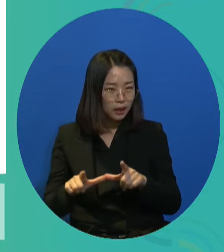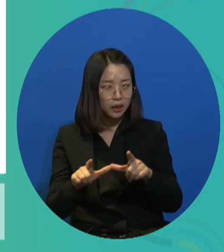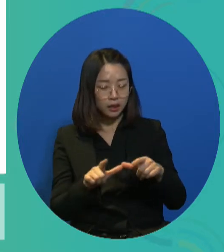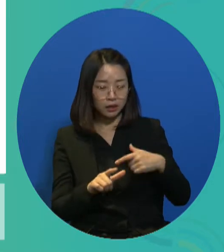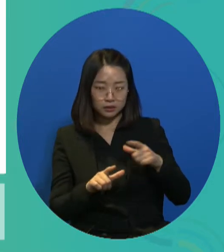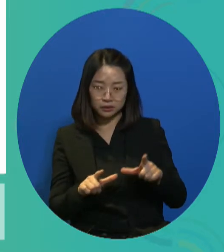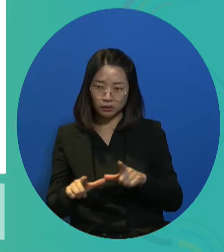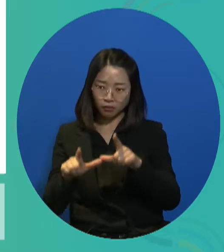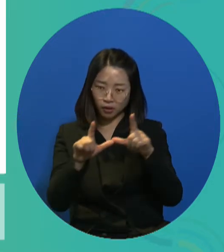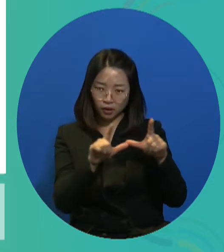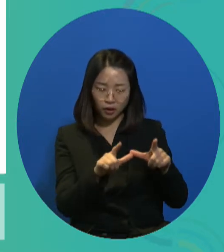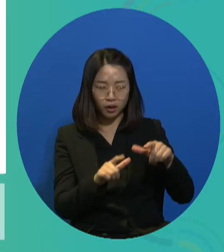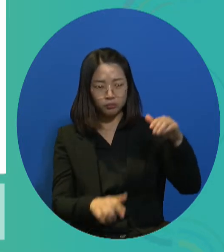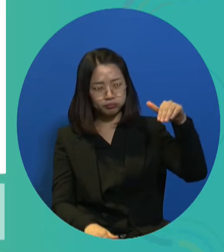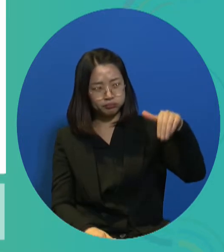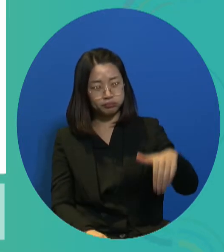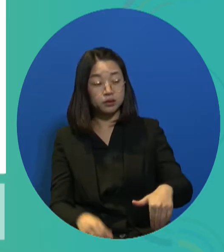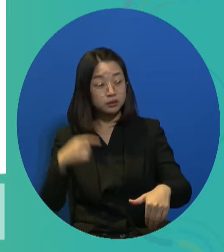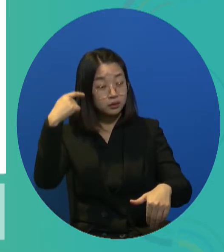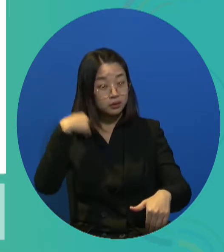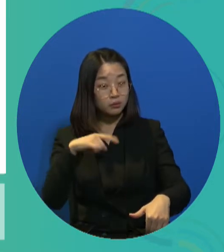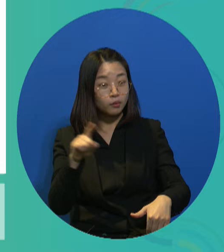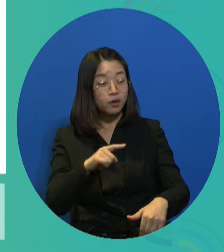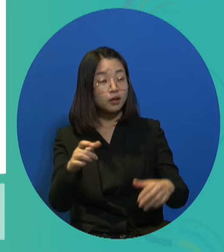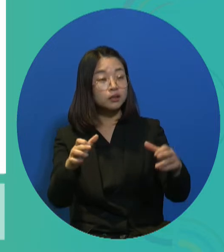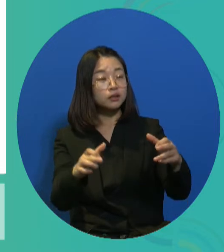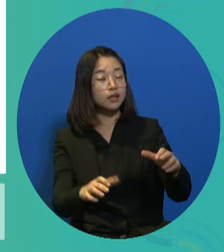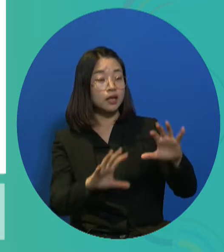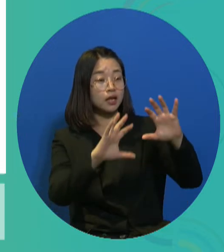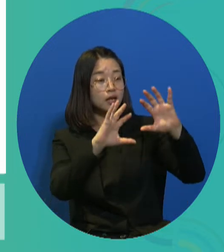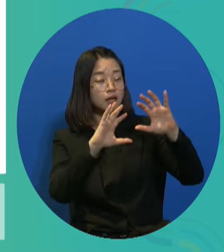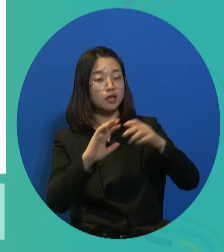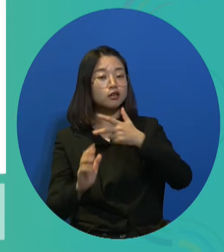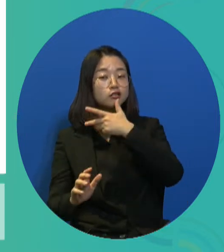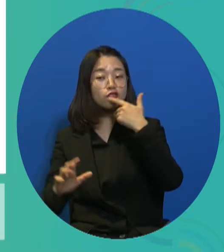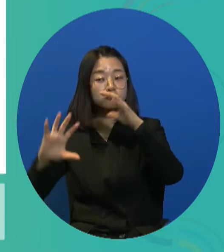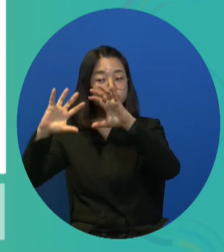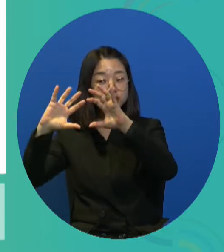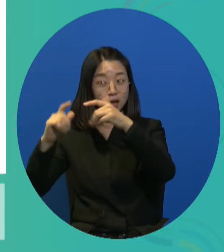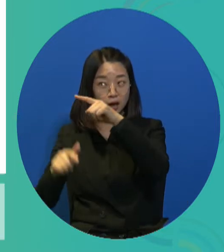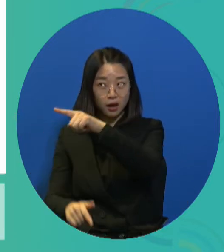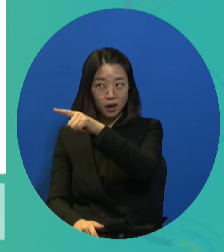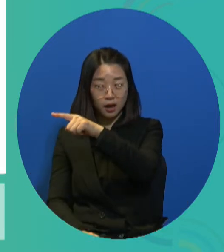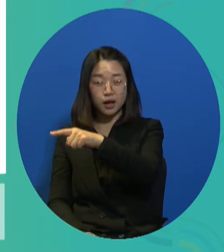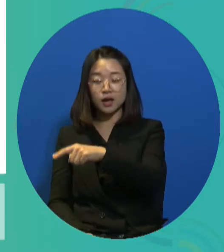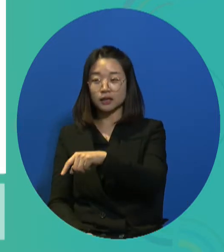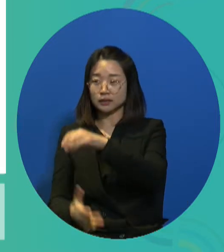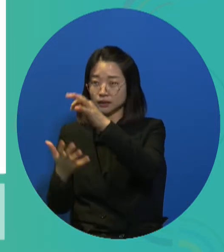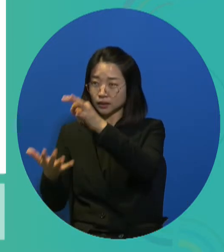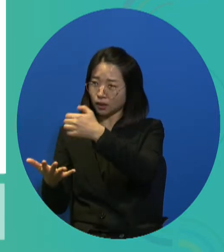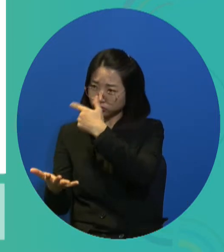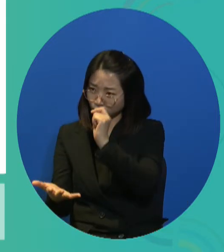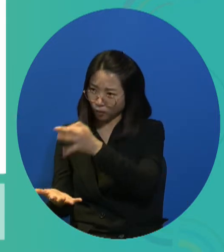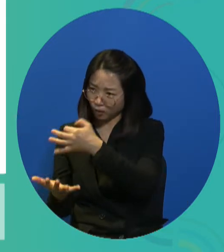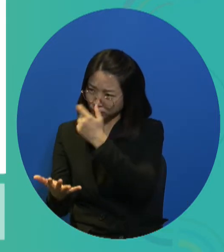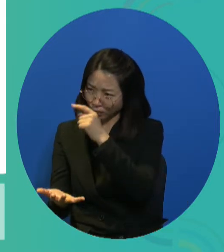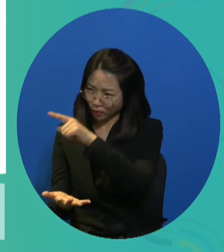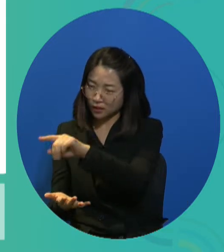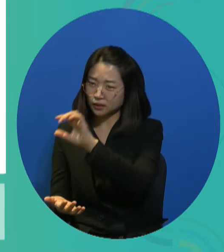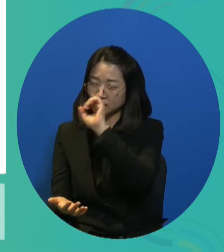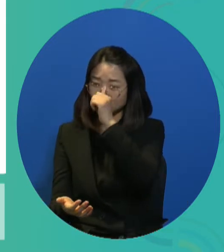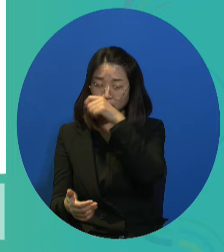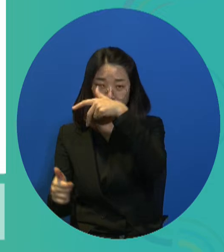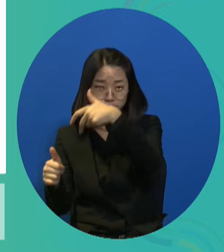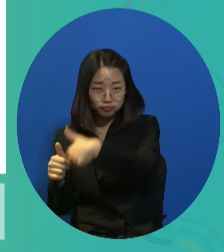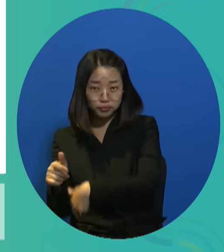and benefit changes disproportionately affecting deaf and disabled people. And people found themselves hit from